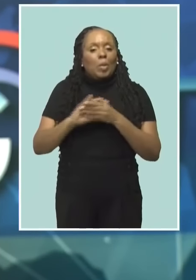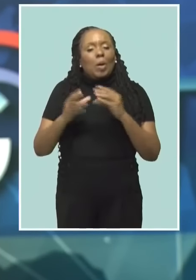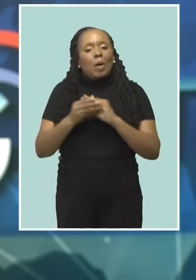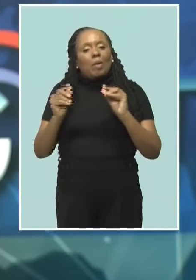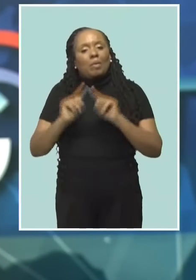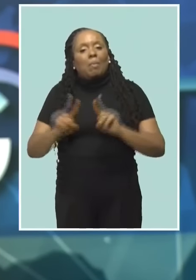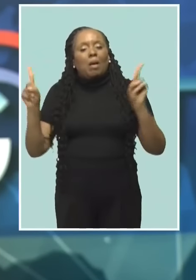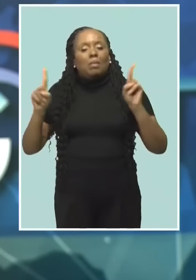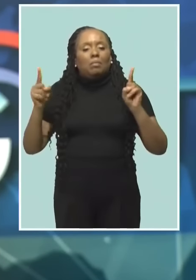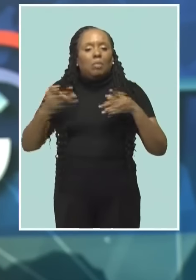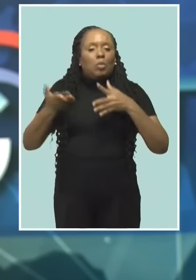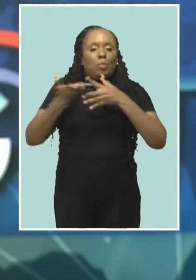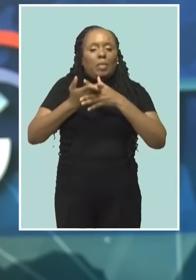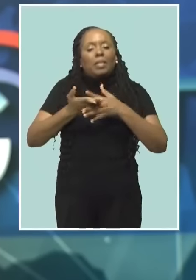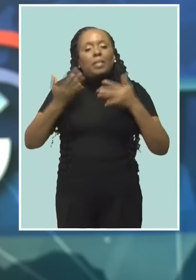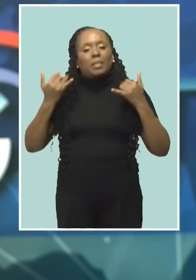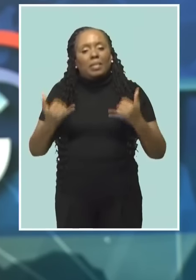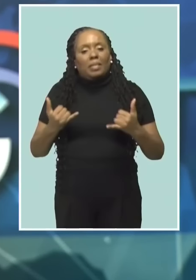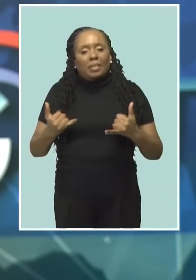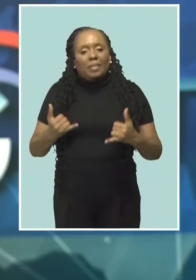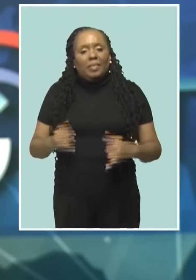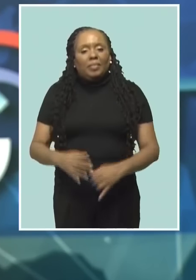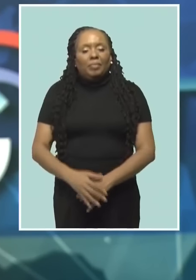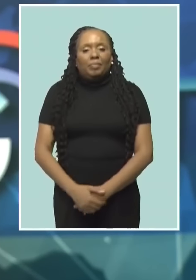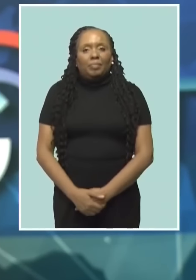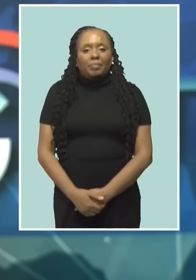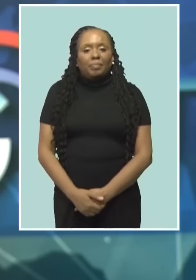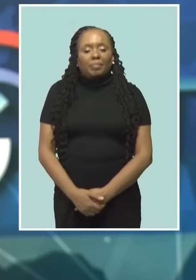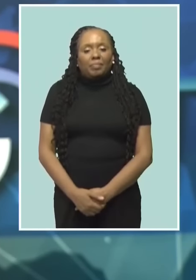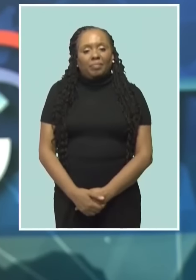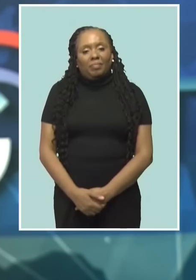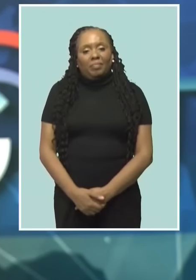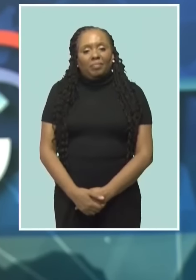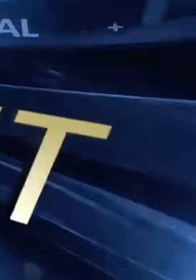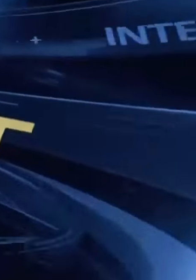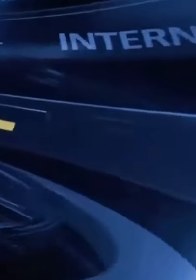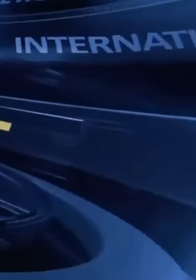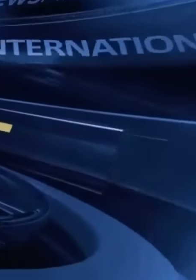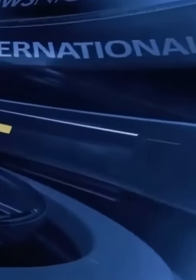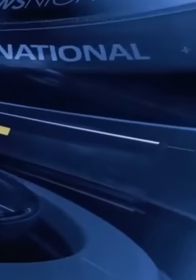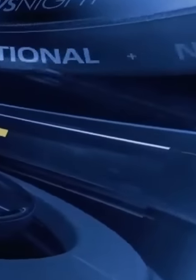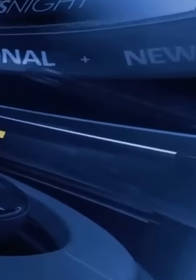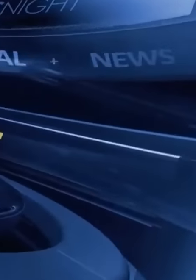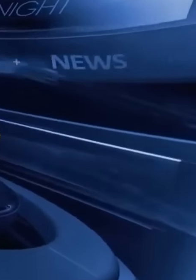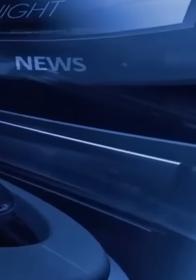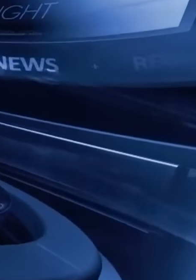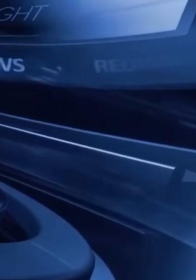step closer to further improving the lives of persons with disabilities.